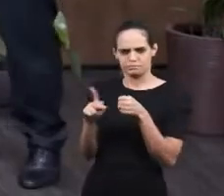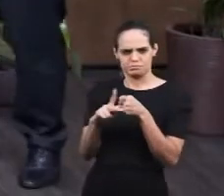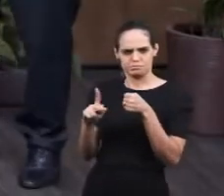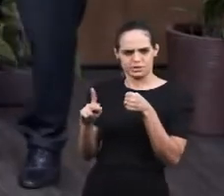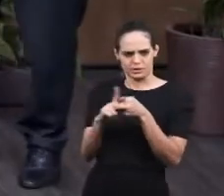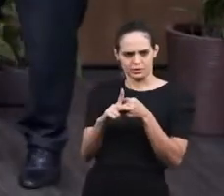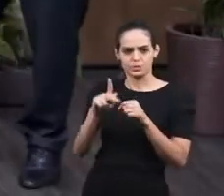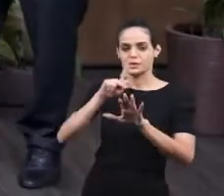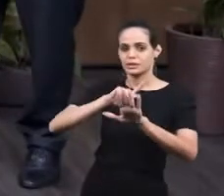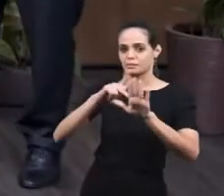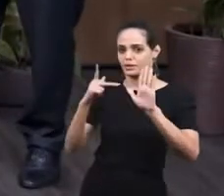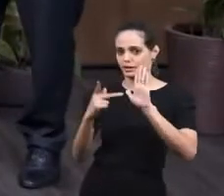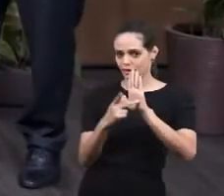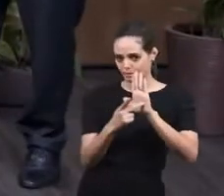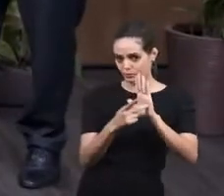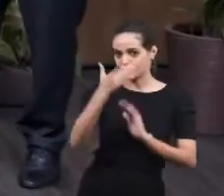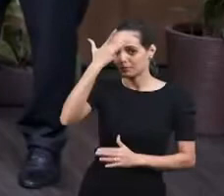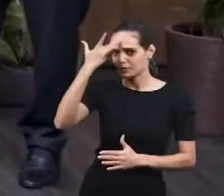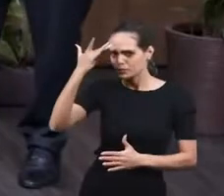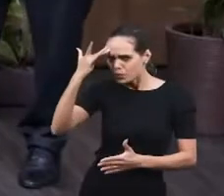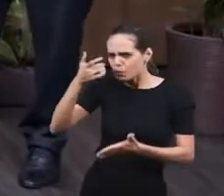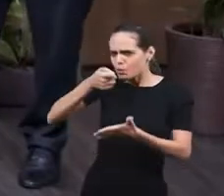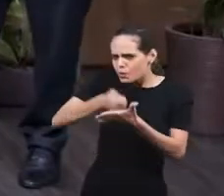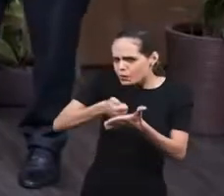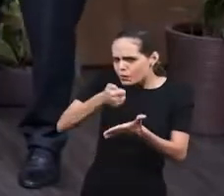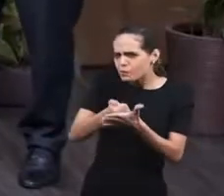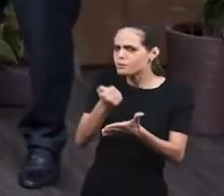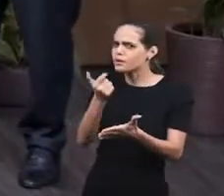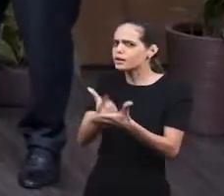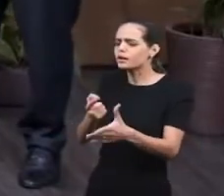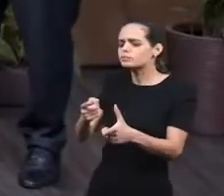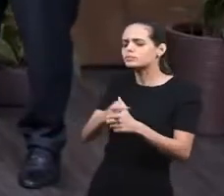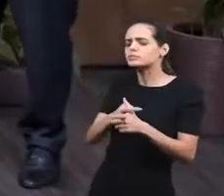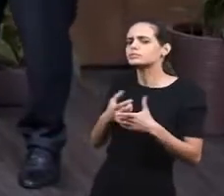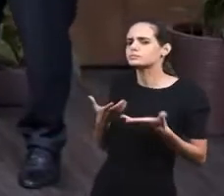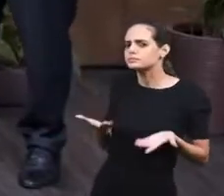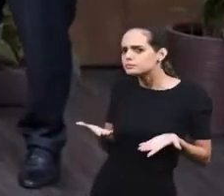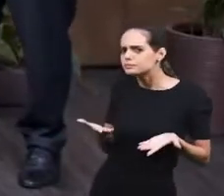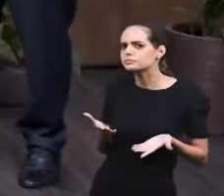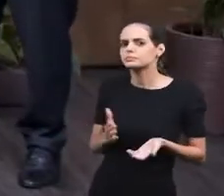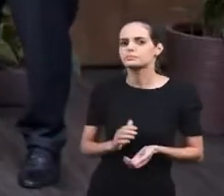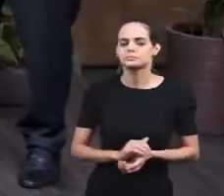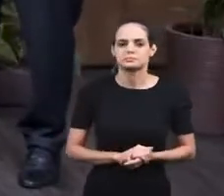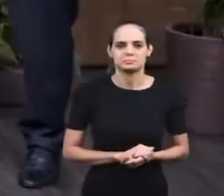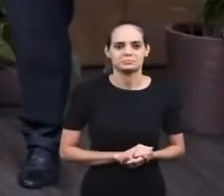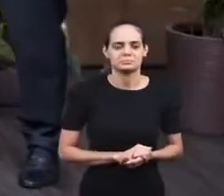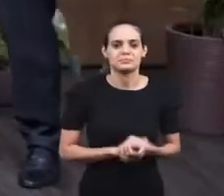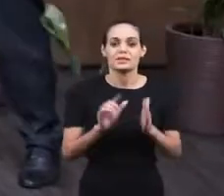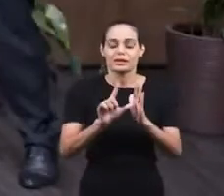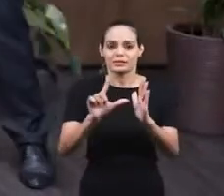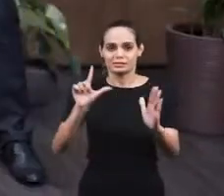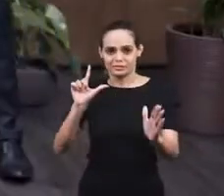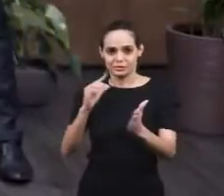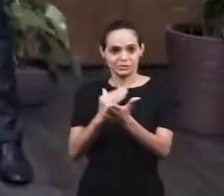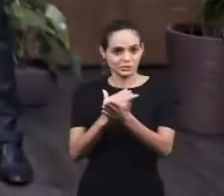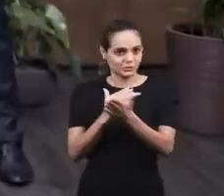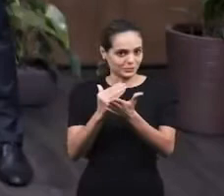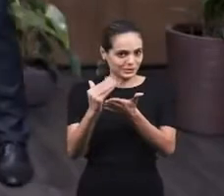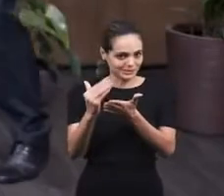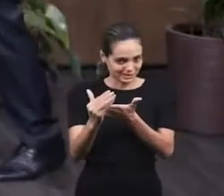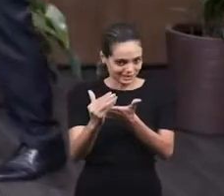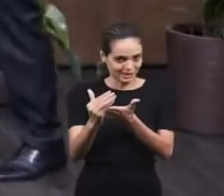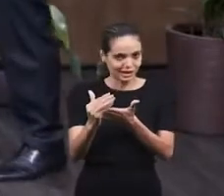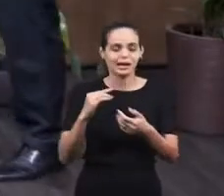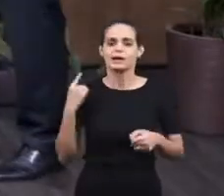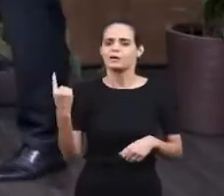in the parable of the uncompassionate creditor or unforgiving servant. And we'll talk about it in the